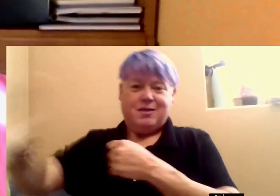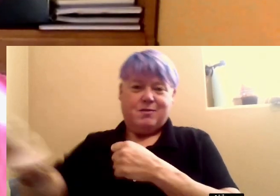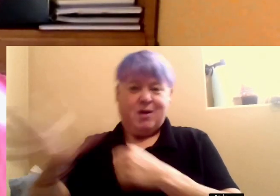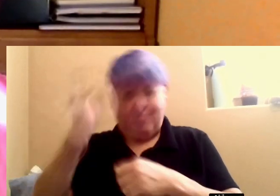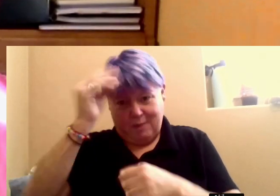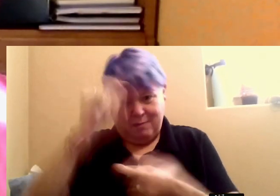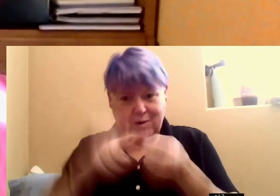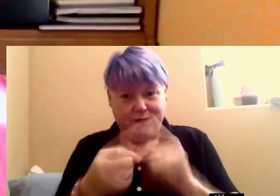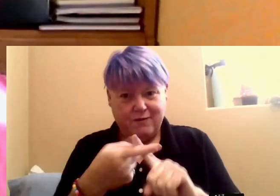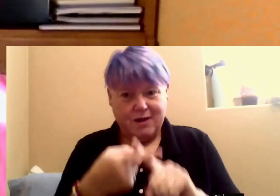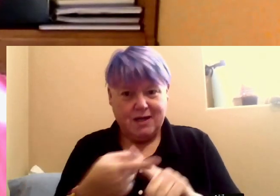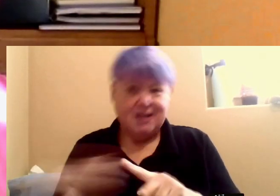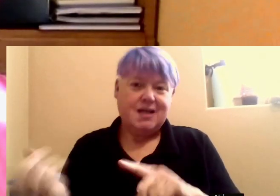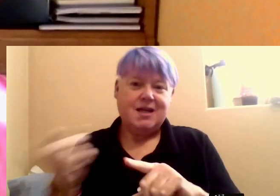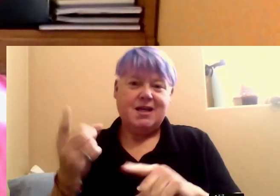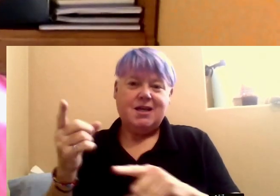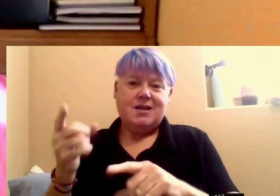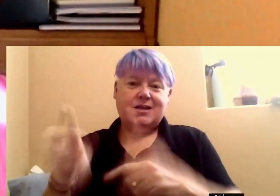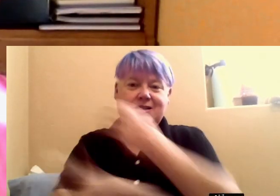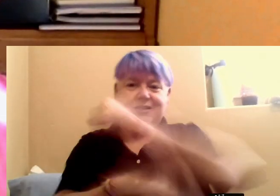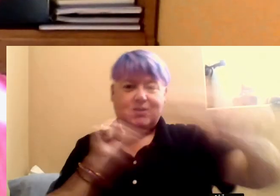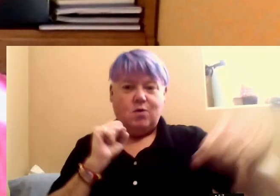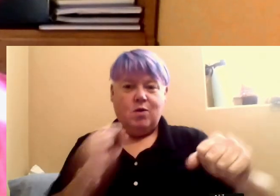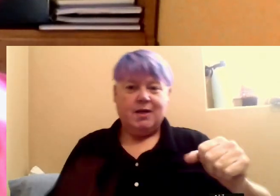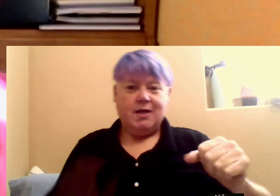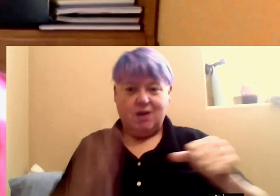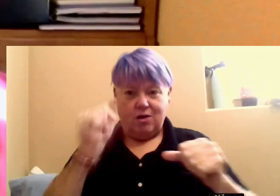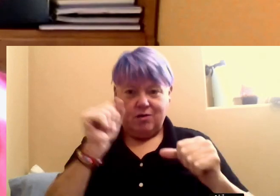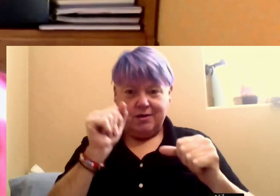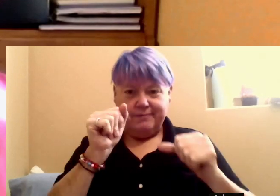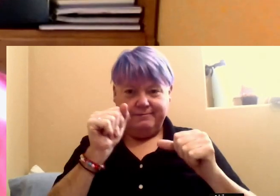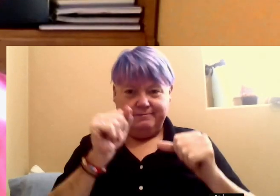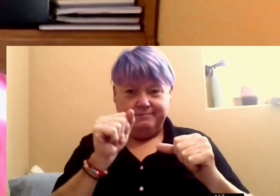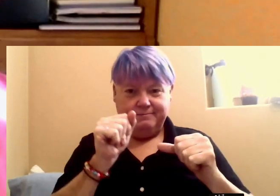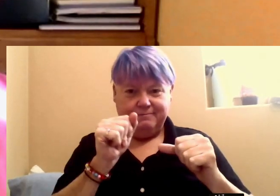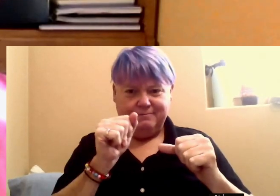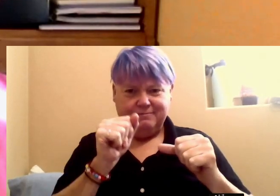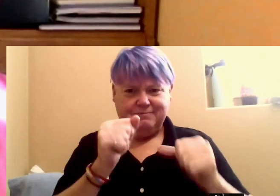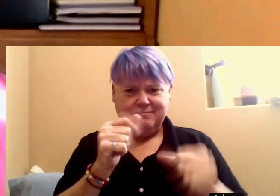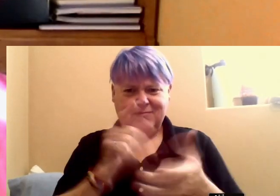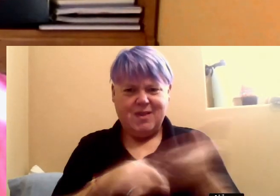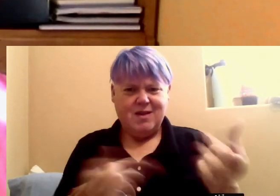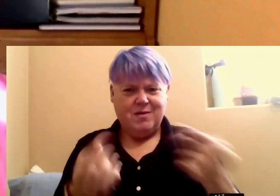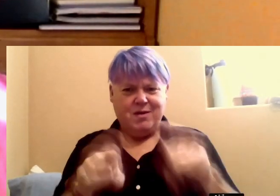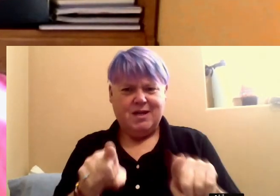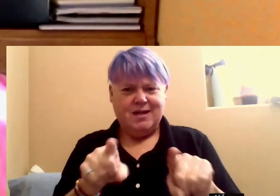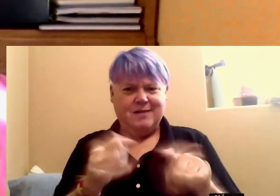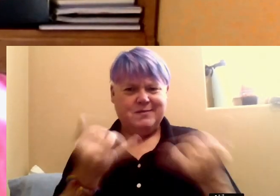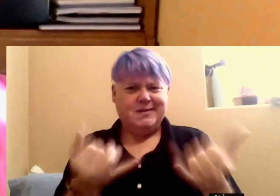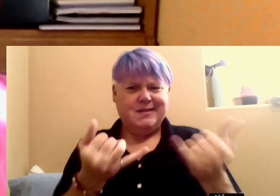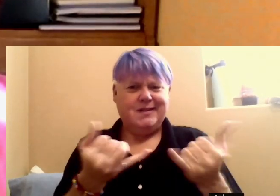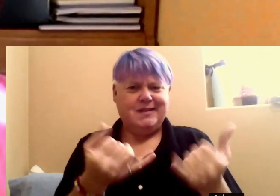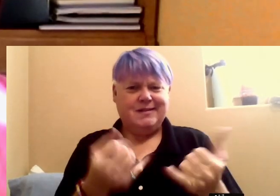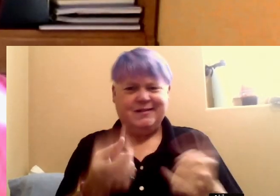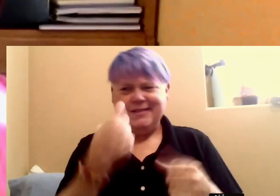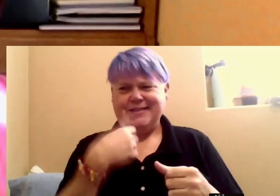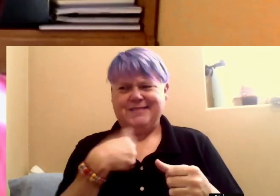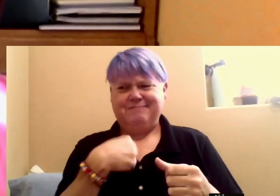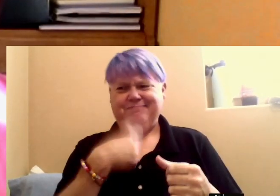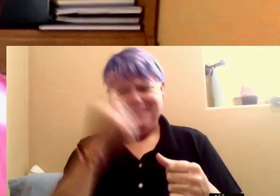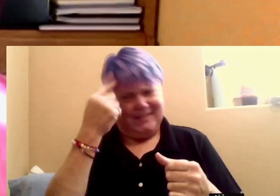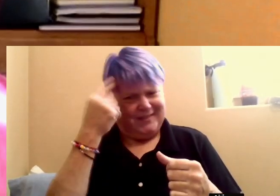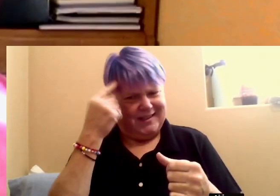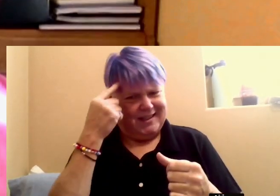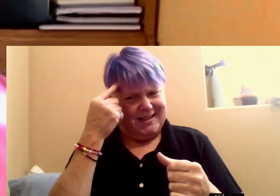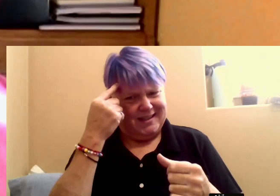Humane Society and stole a dog. What happens now? I ask him in my head.